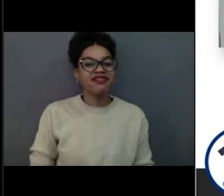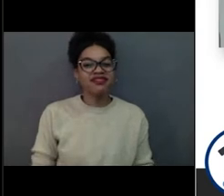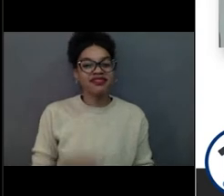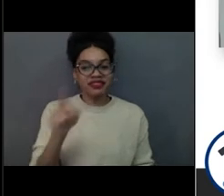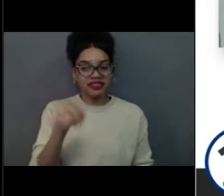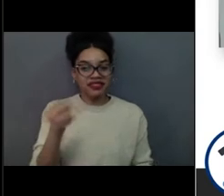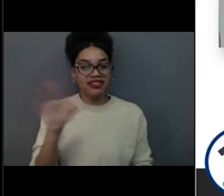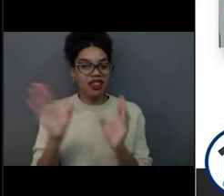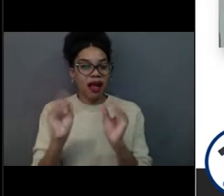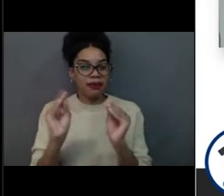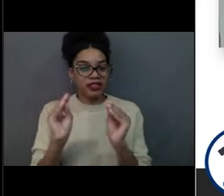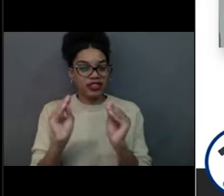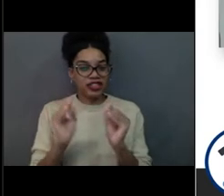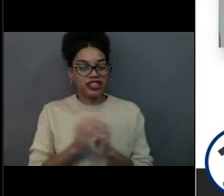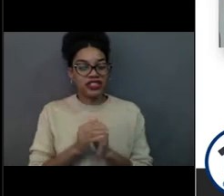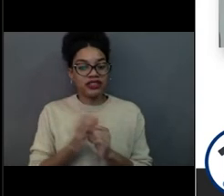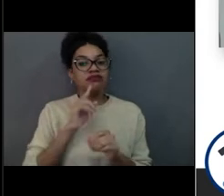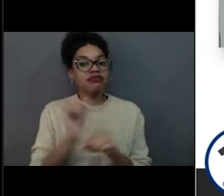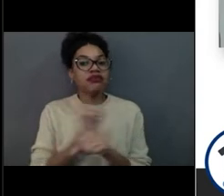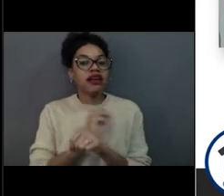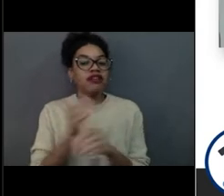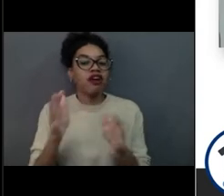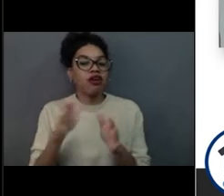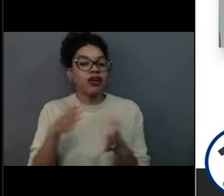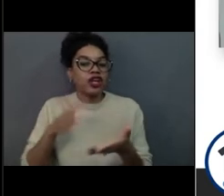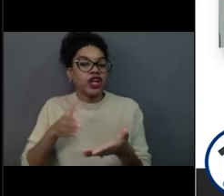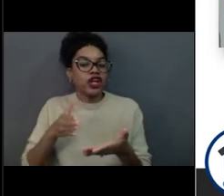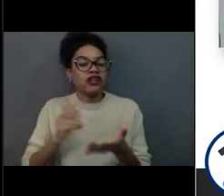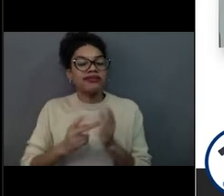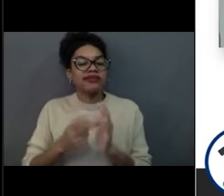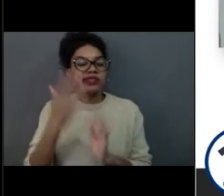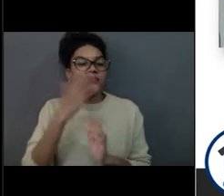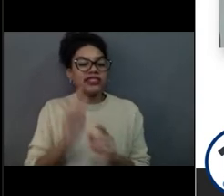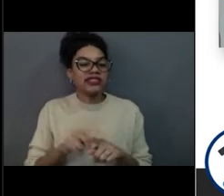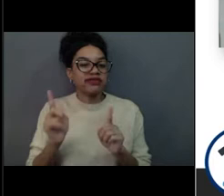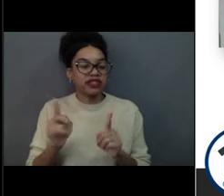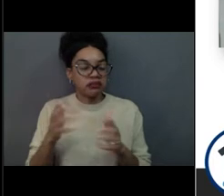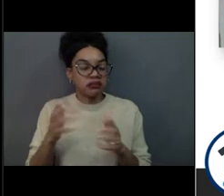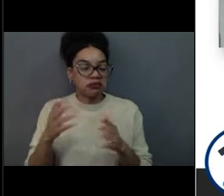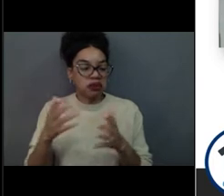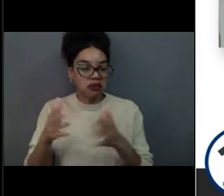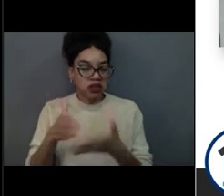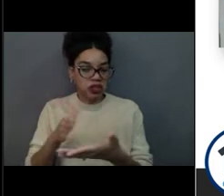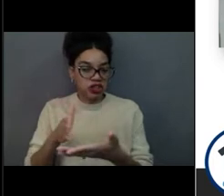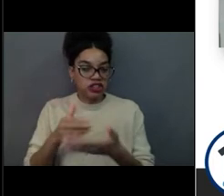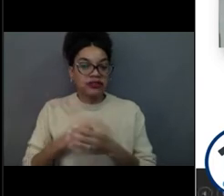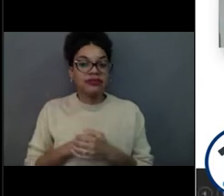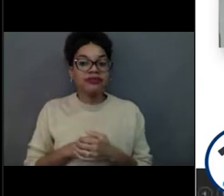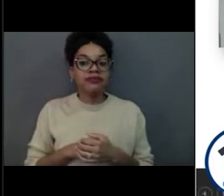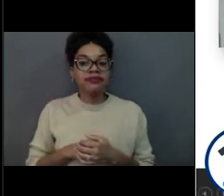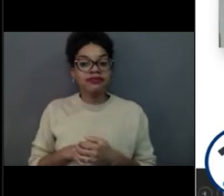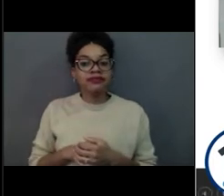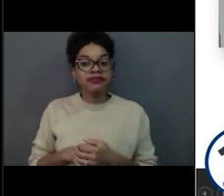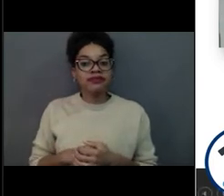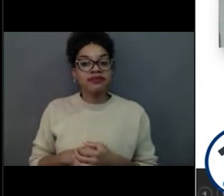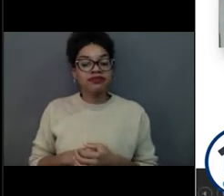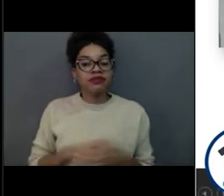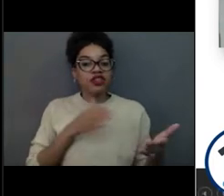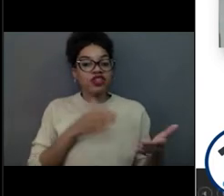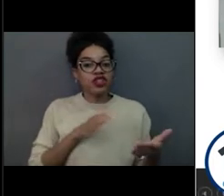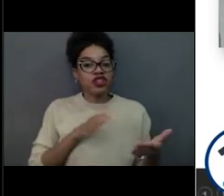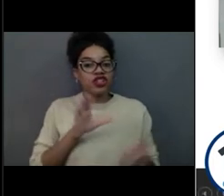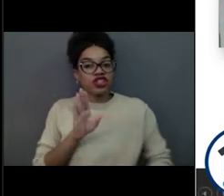here. The lobsters are right here. These are actually cooked lobsters, so they look a little bit different than what Brianna was showing us earlier. There are some cooked crab legs right